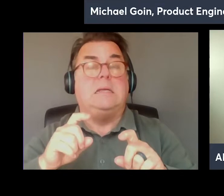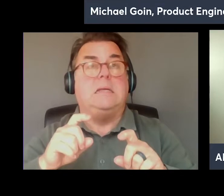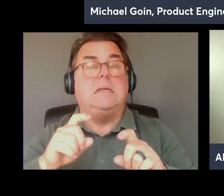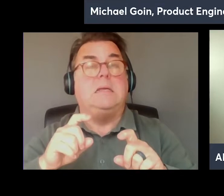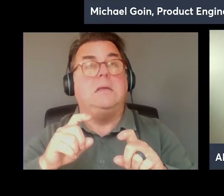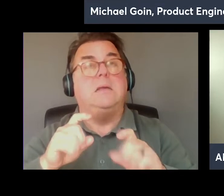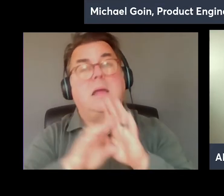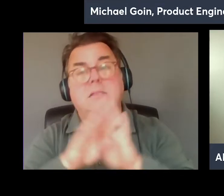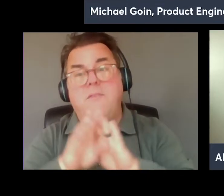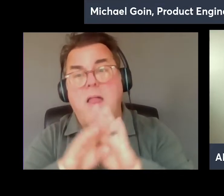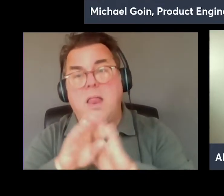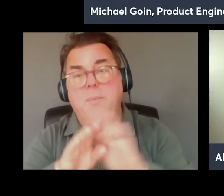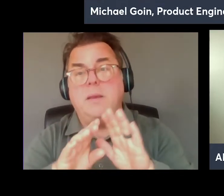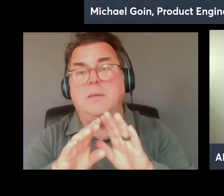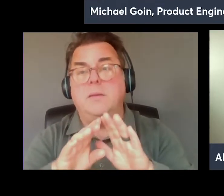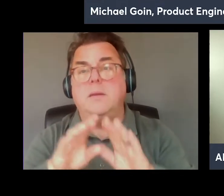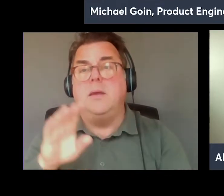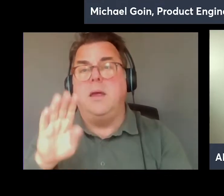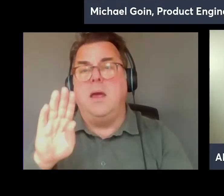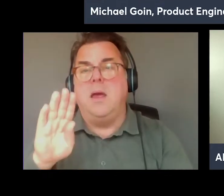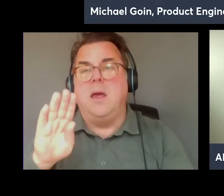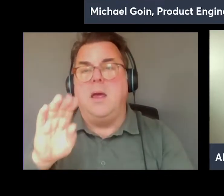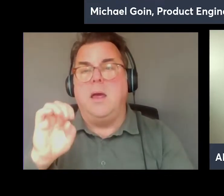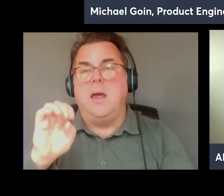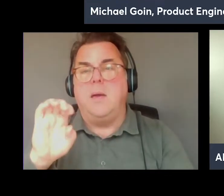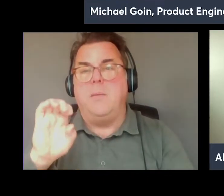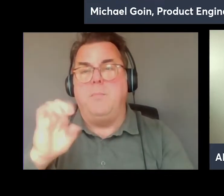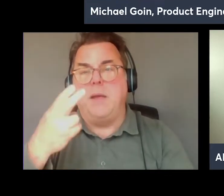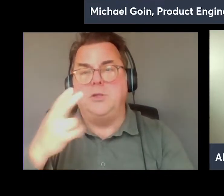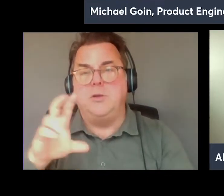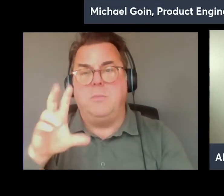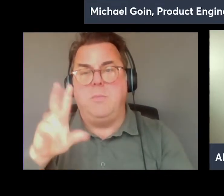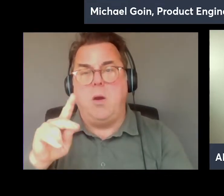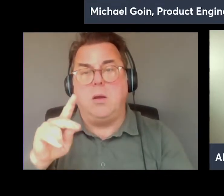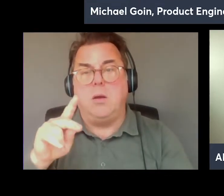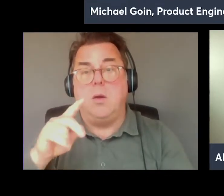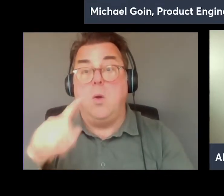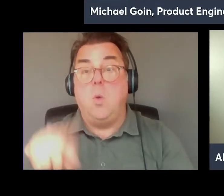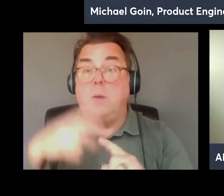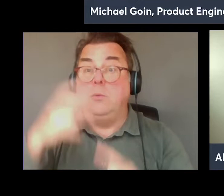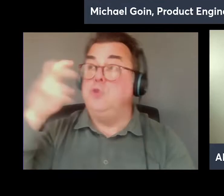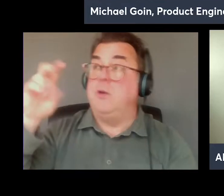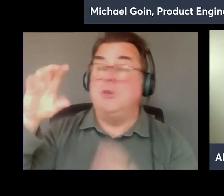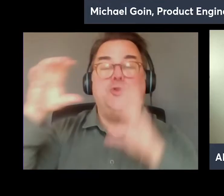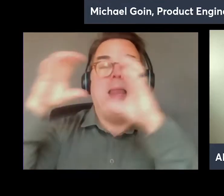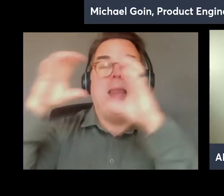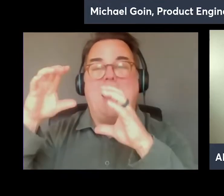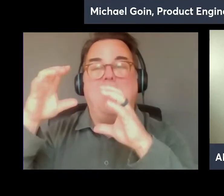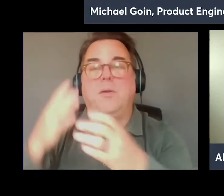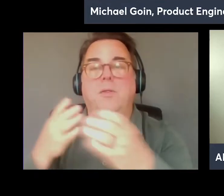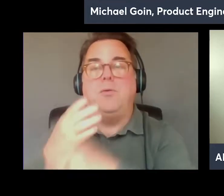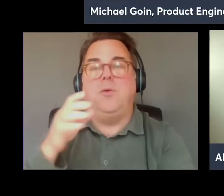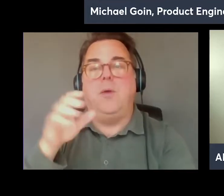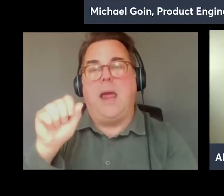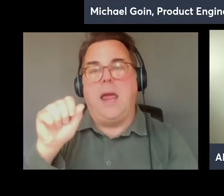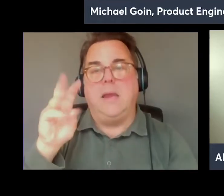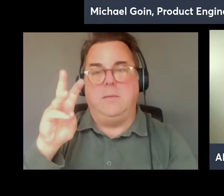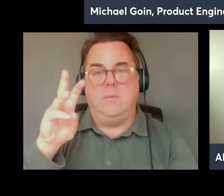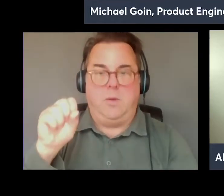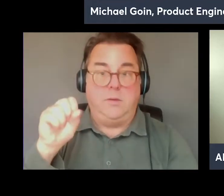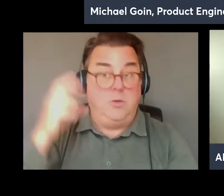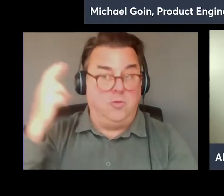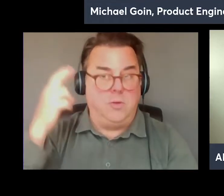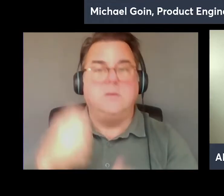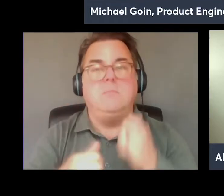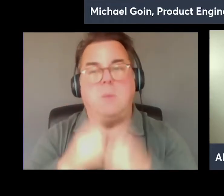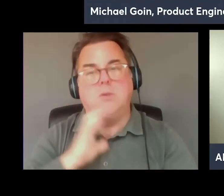development, benchmarking. When we're moving to the cloud, we do it on AWS. And this is because most of our users are using this kind of hardware. They're